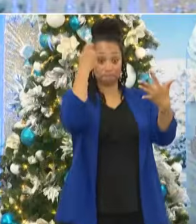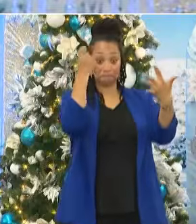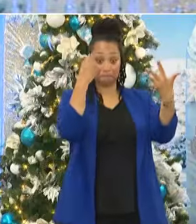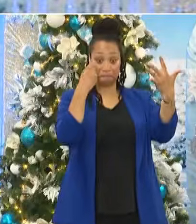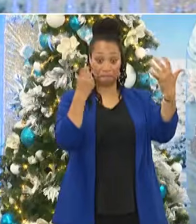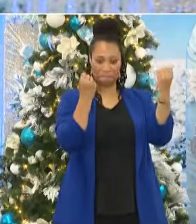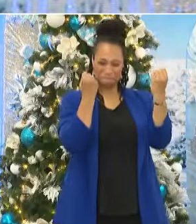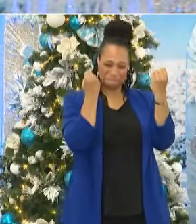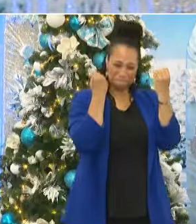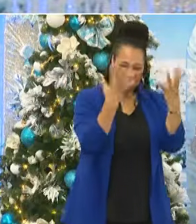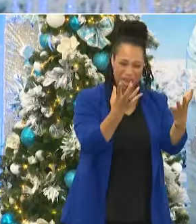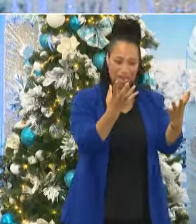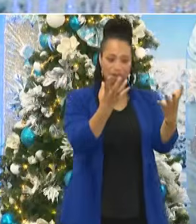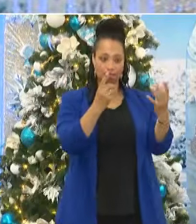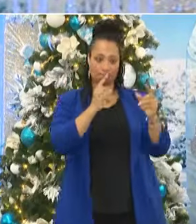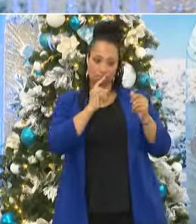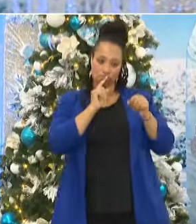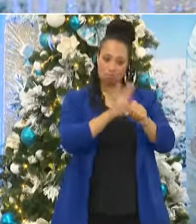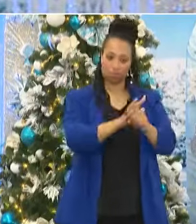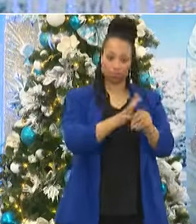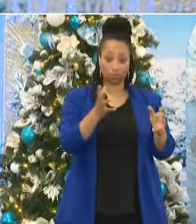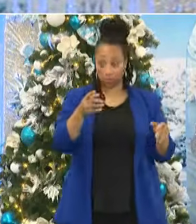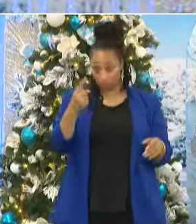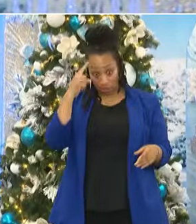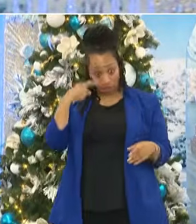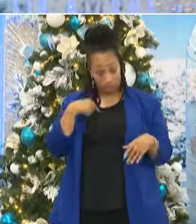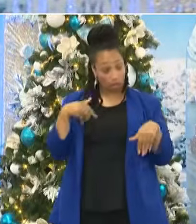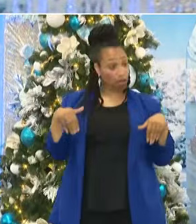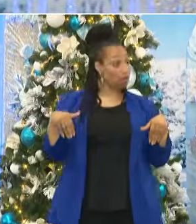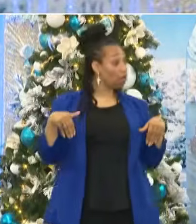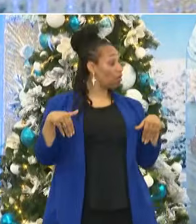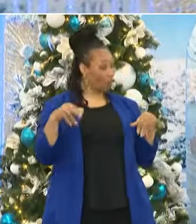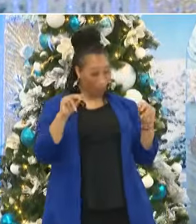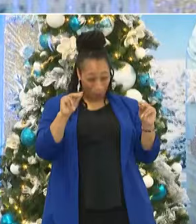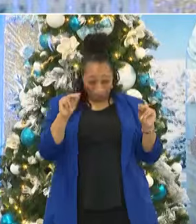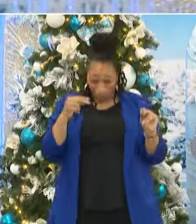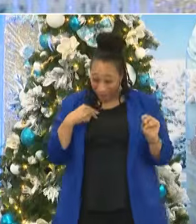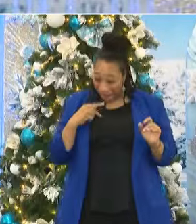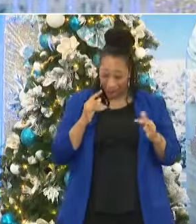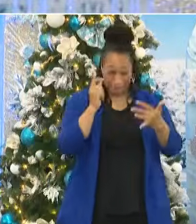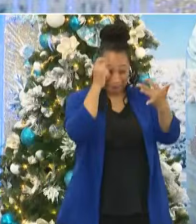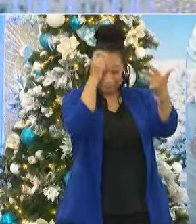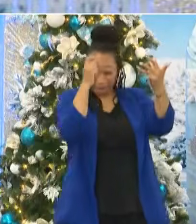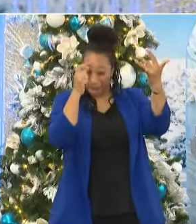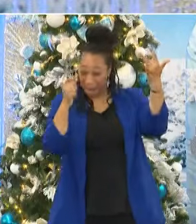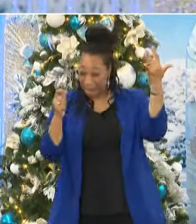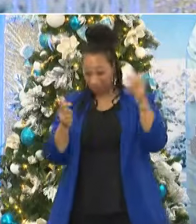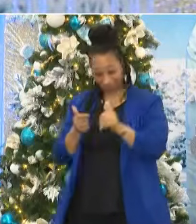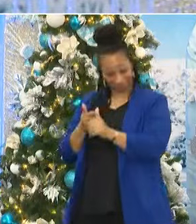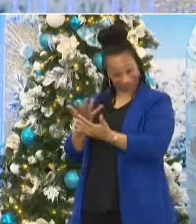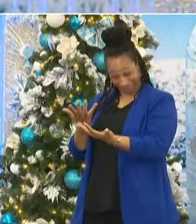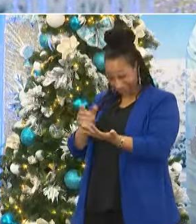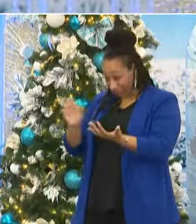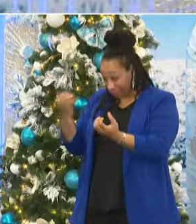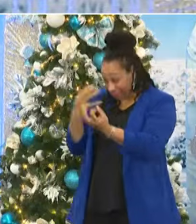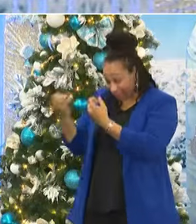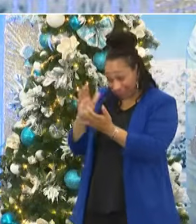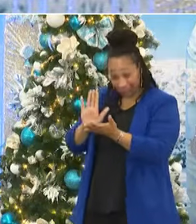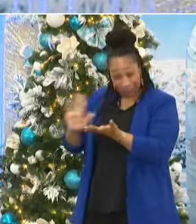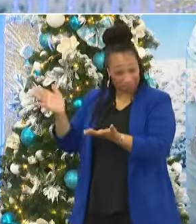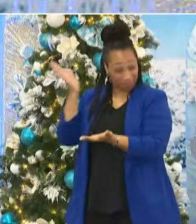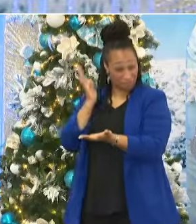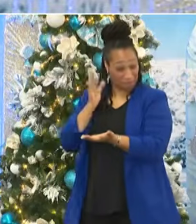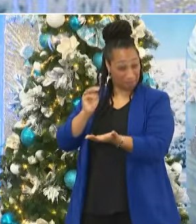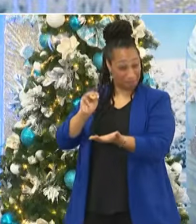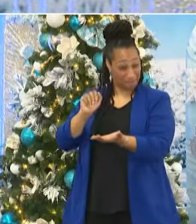Run through the tape. This is what my cabinet knows. We are not going to be coasting for 12